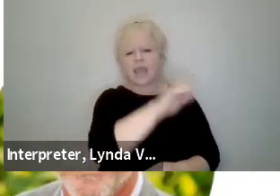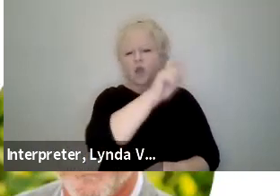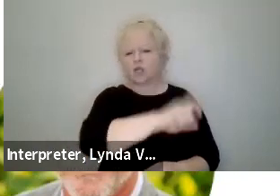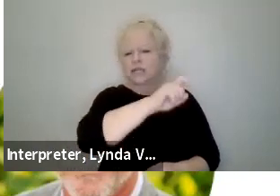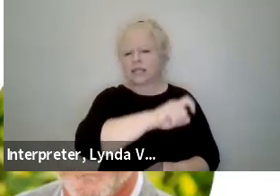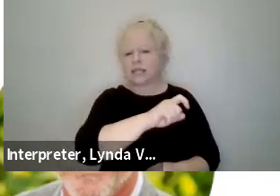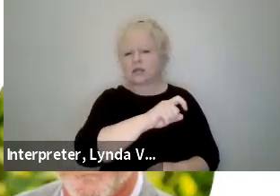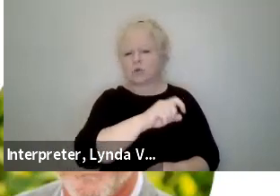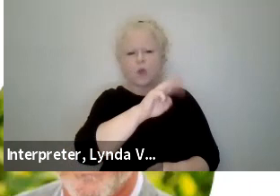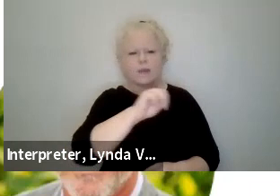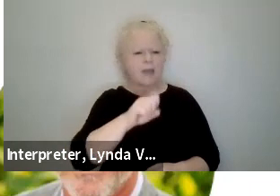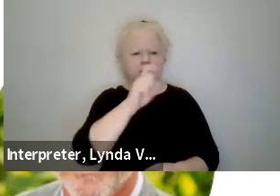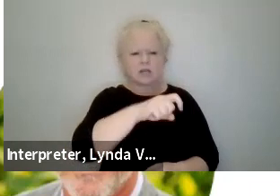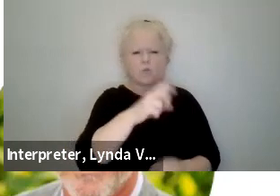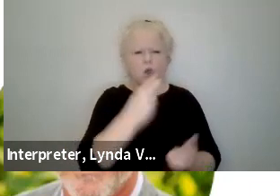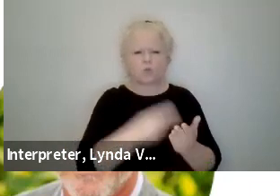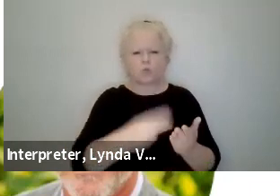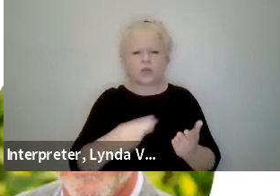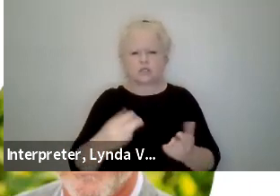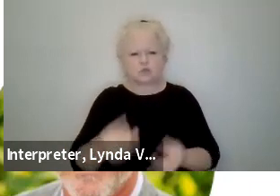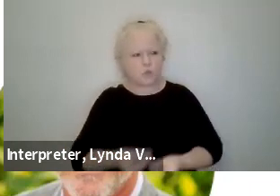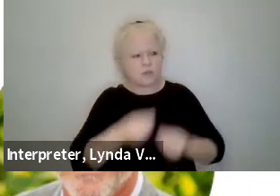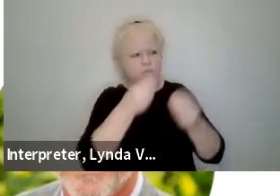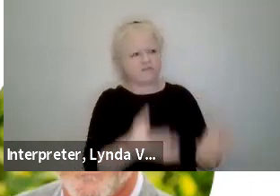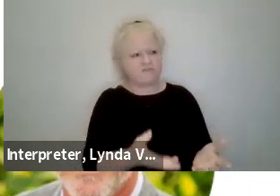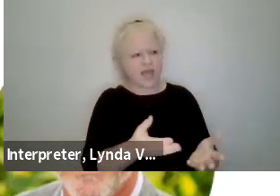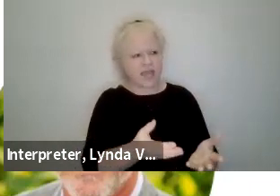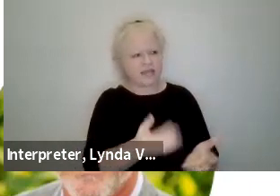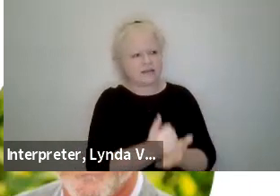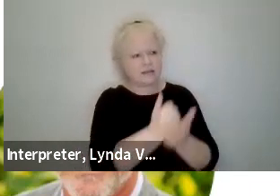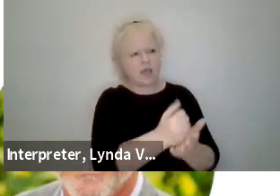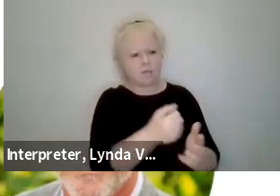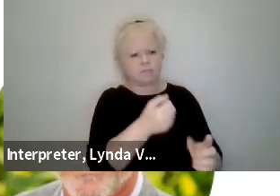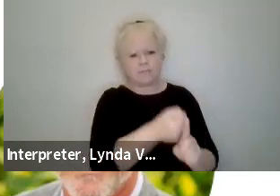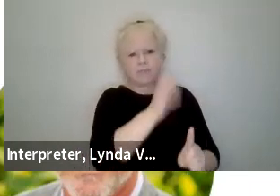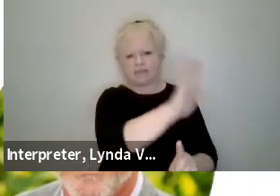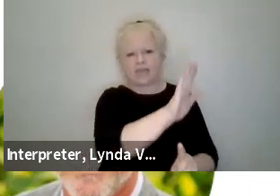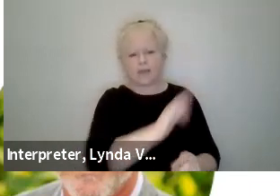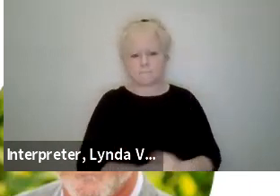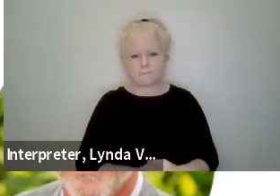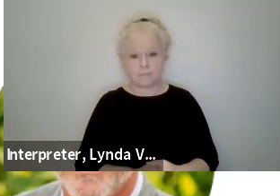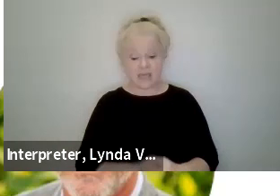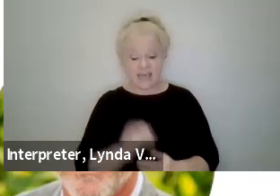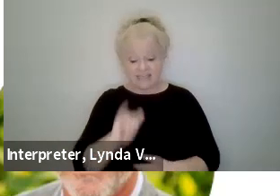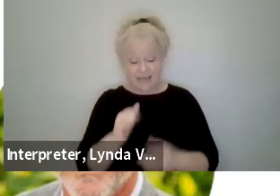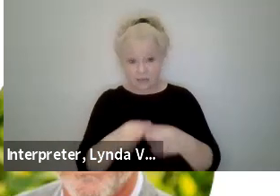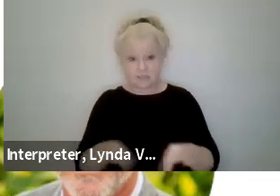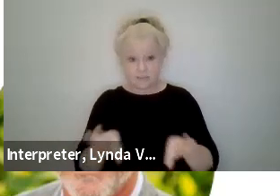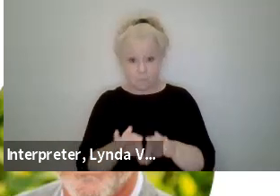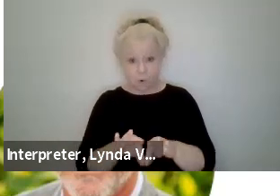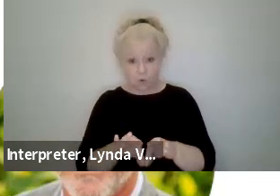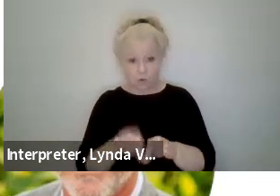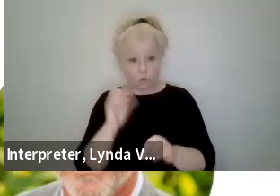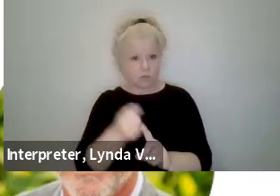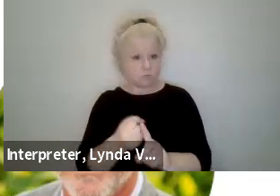their goals? What resources can we provide to impact them? That is a very important one, and we'll talk a little bit more